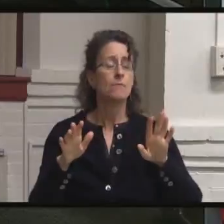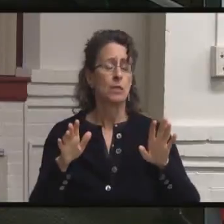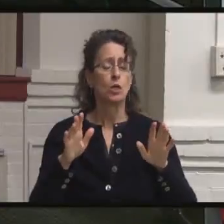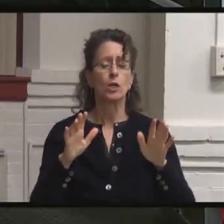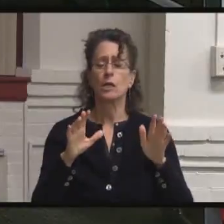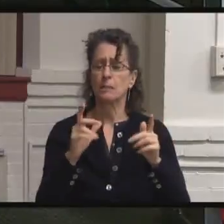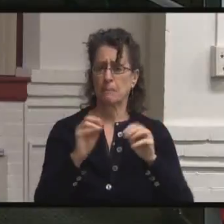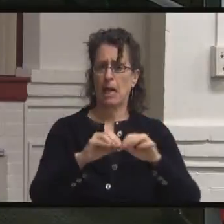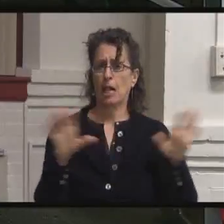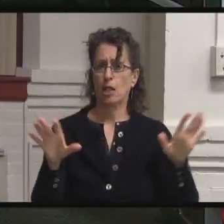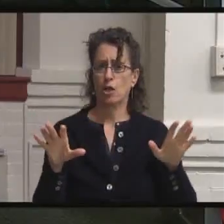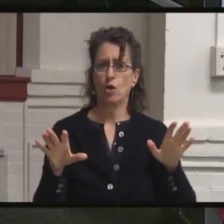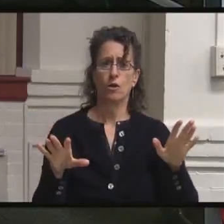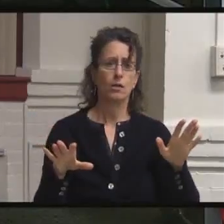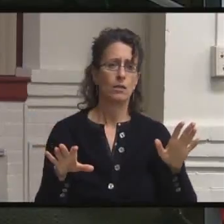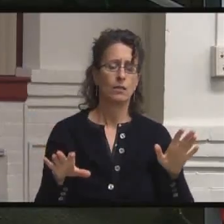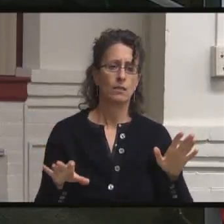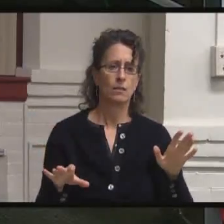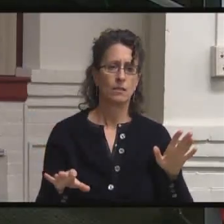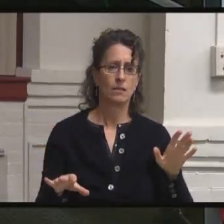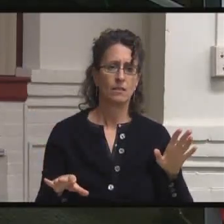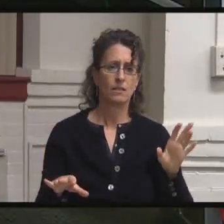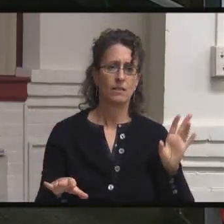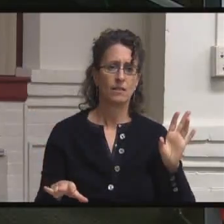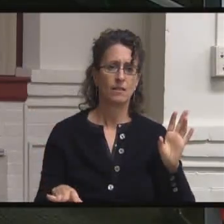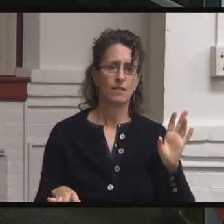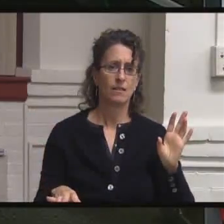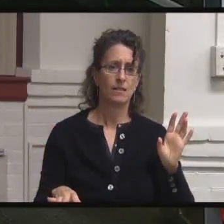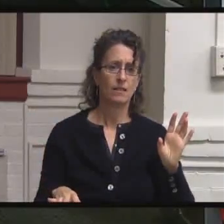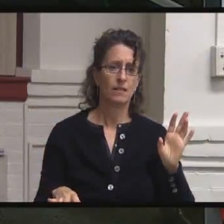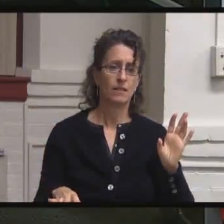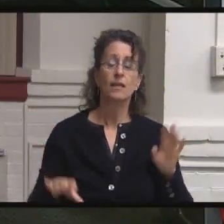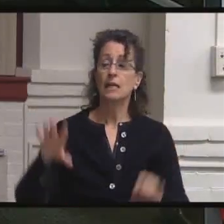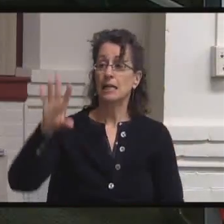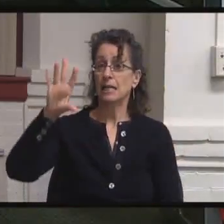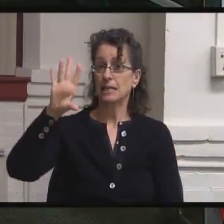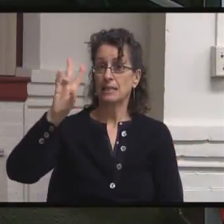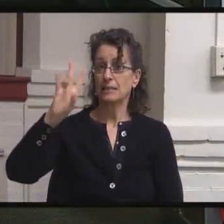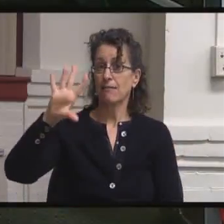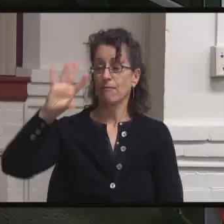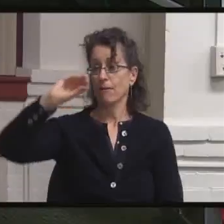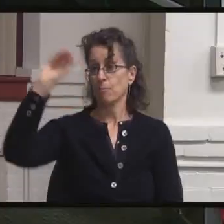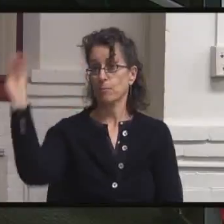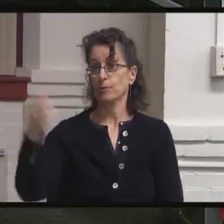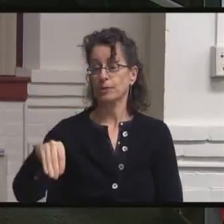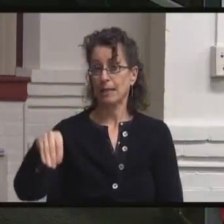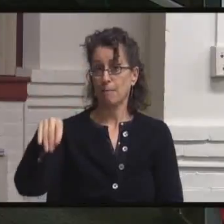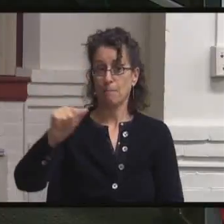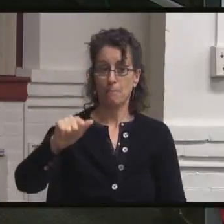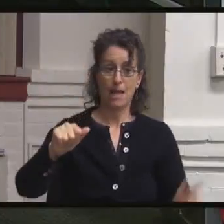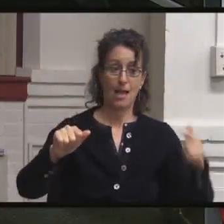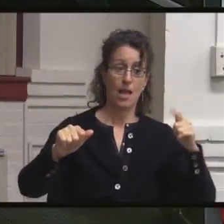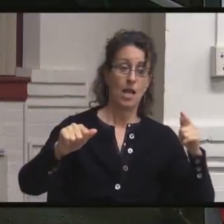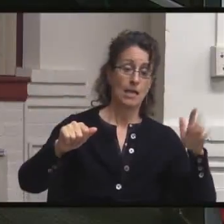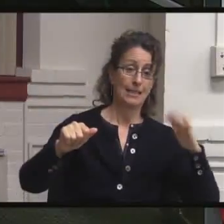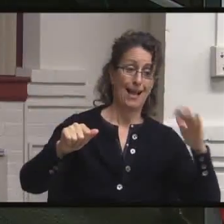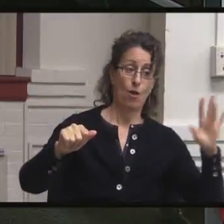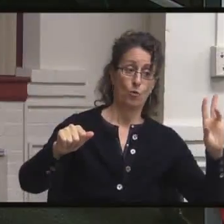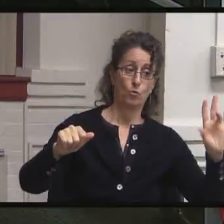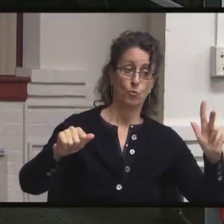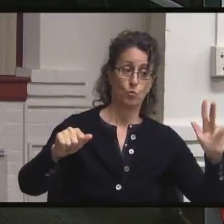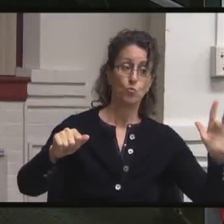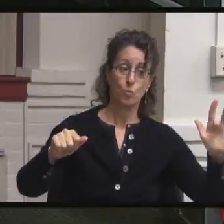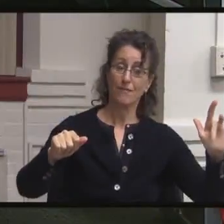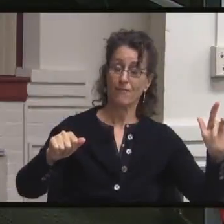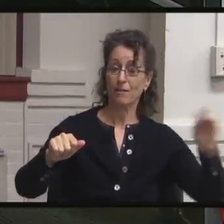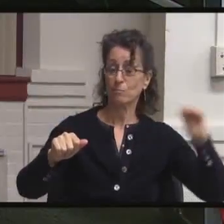It's a 75-25 right. with Wyndham Wood Heat picking up 75% of the right. cost of the analysis and 25% picked